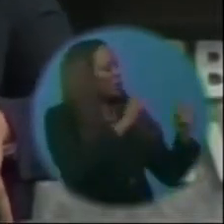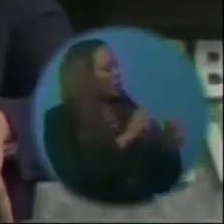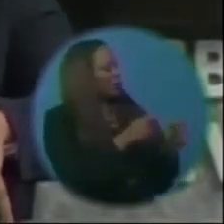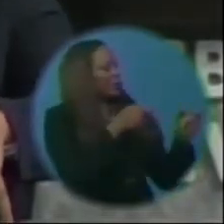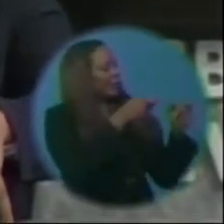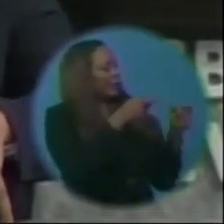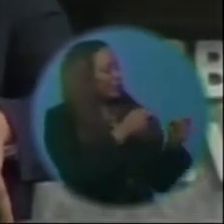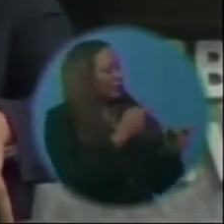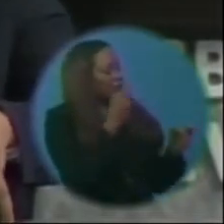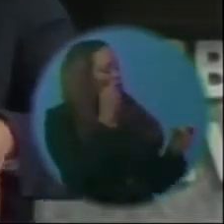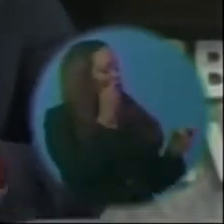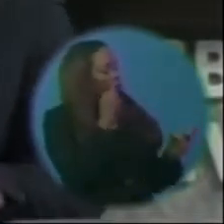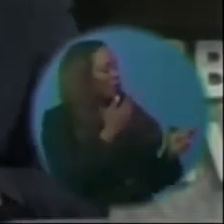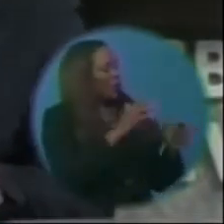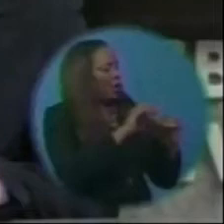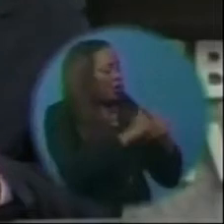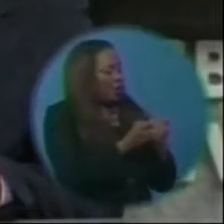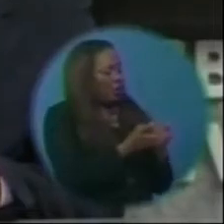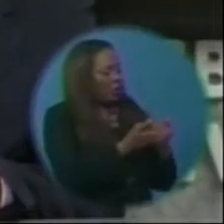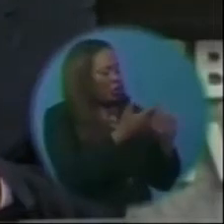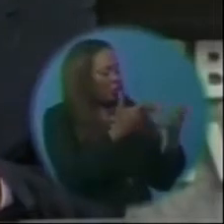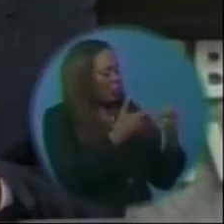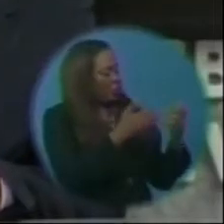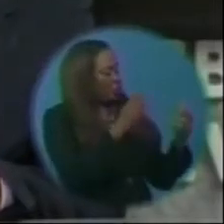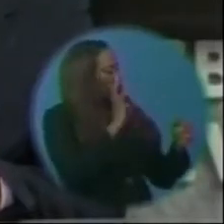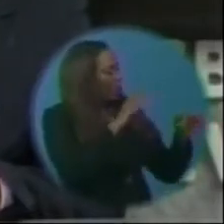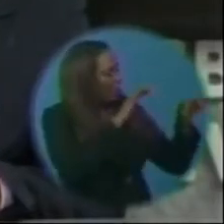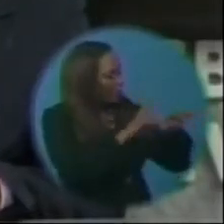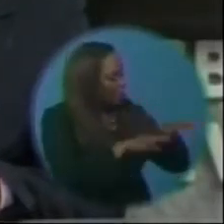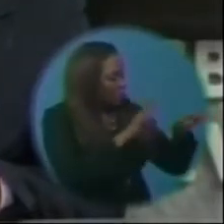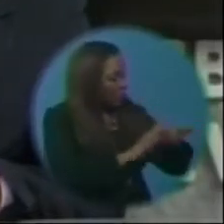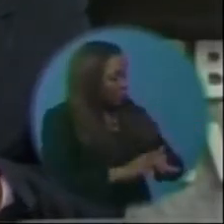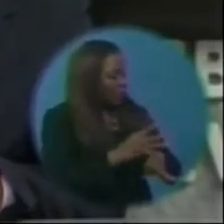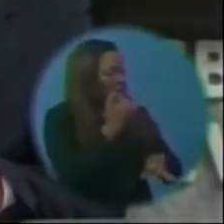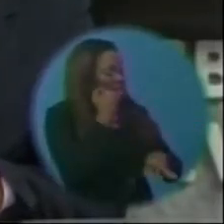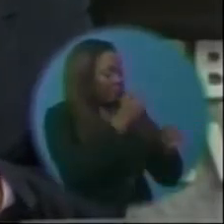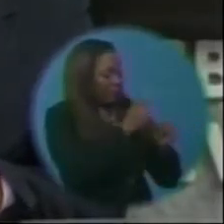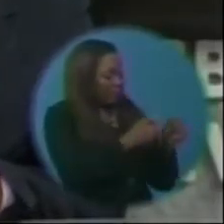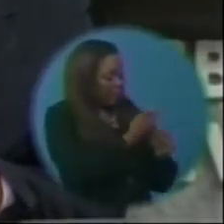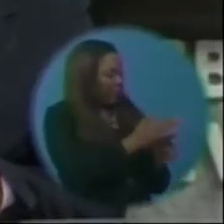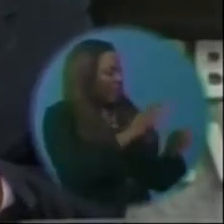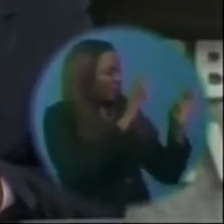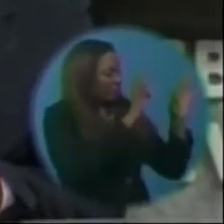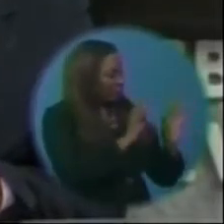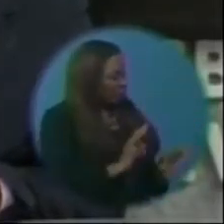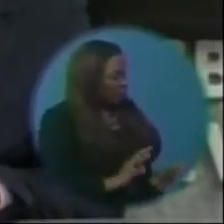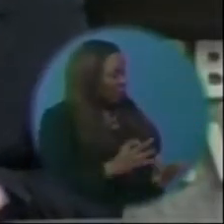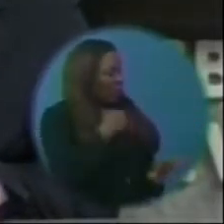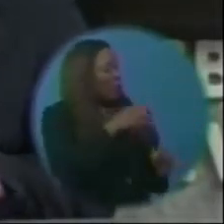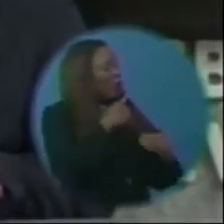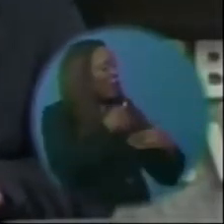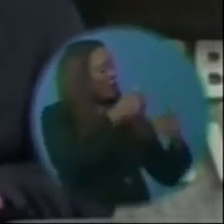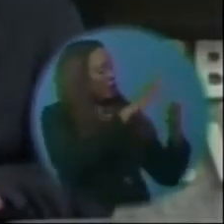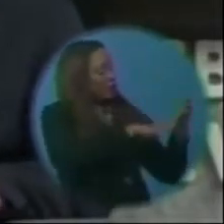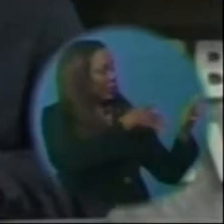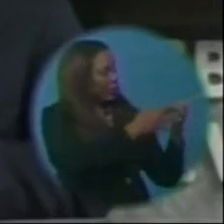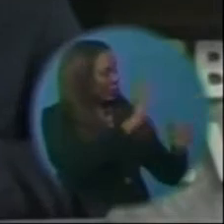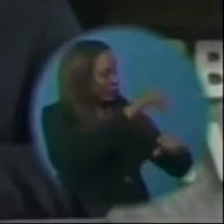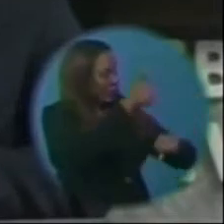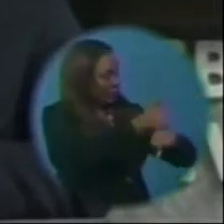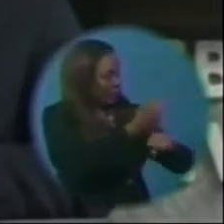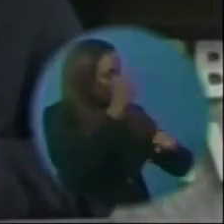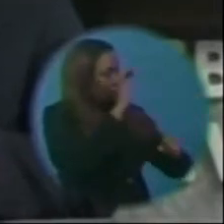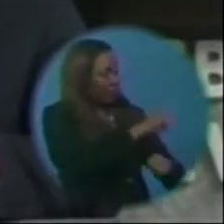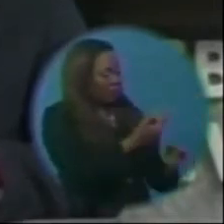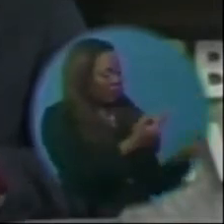the inlet for that pump goes, and based on that we believe we should be able to maintain it. There's a deragging schedule of course in place. Outside of that, we